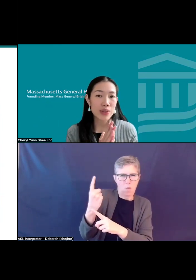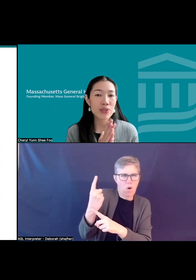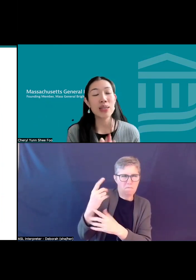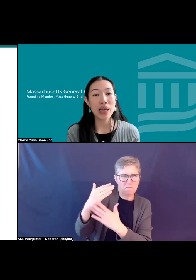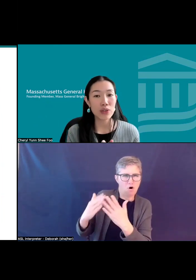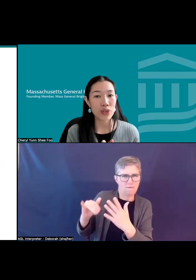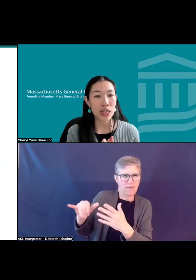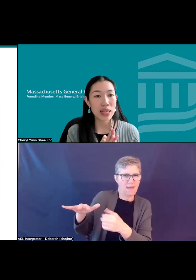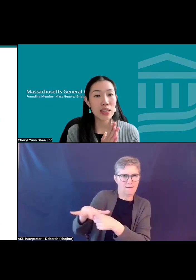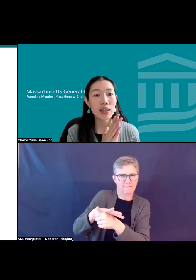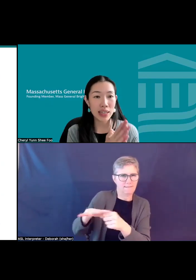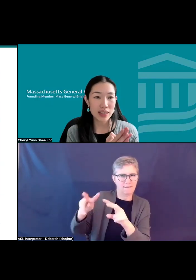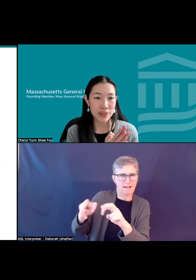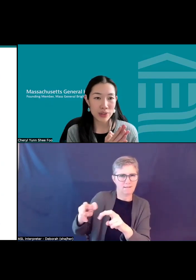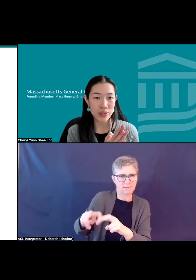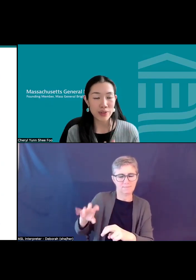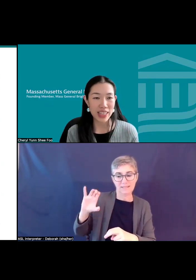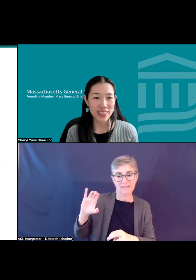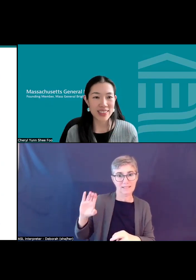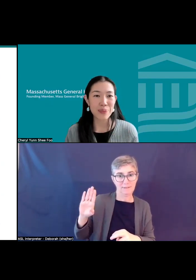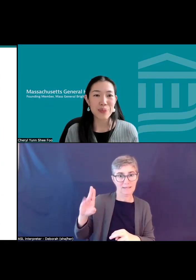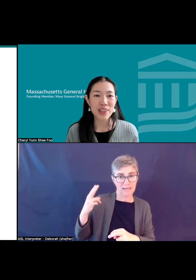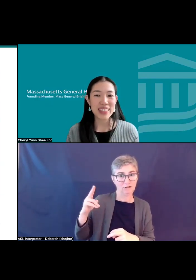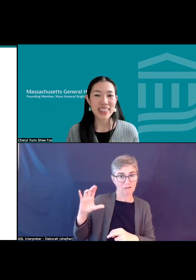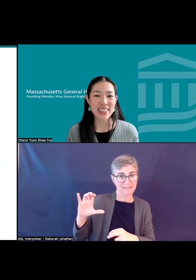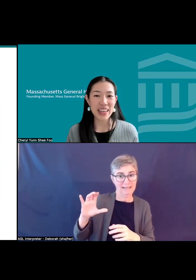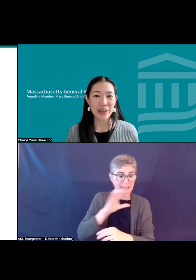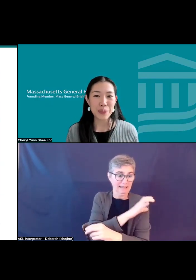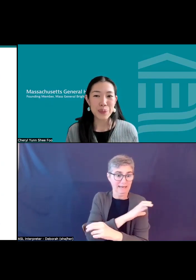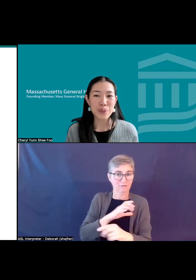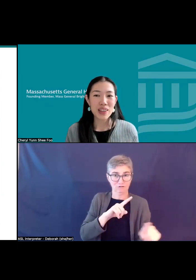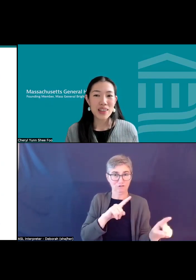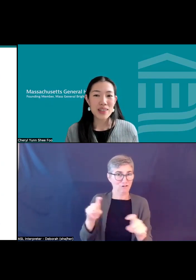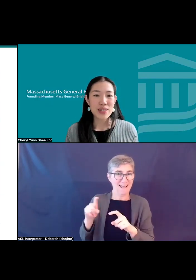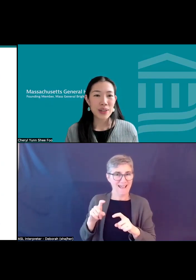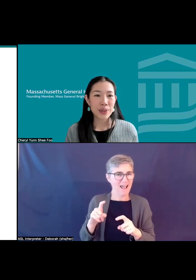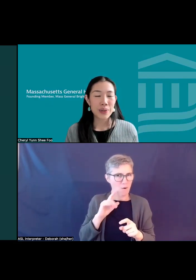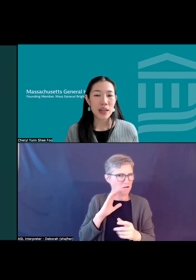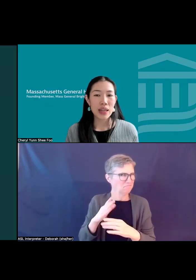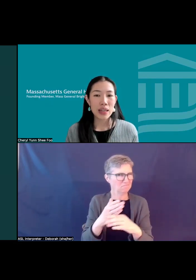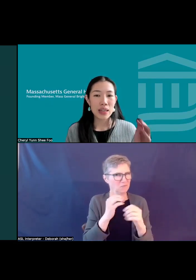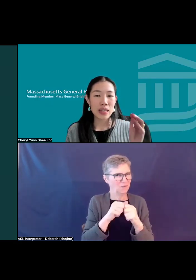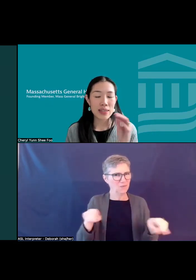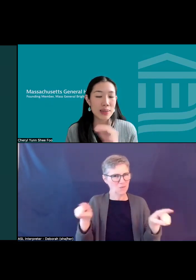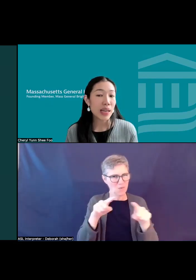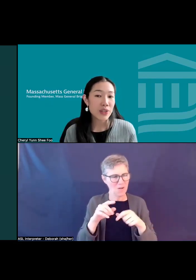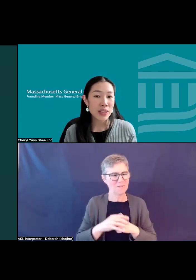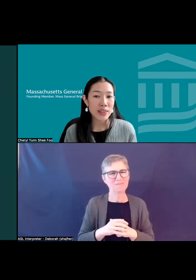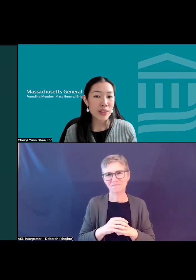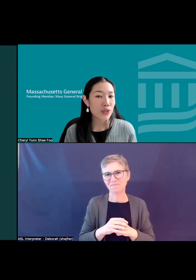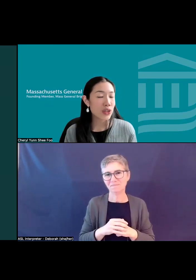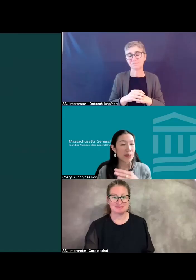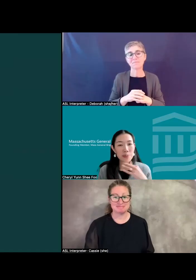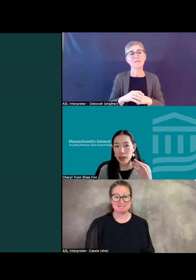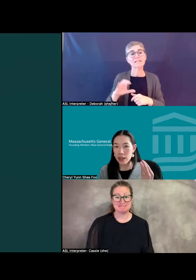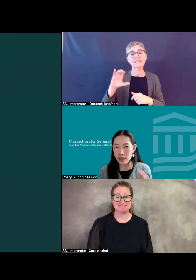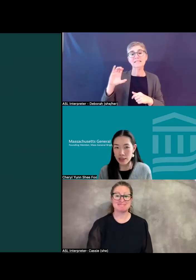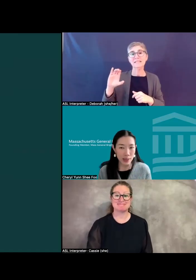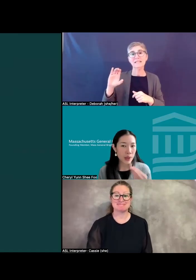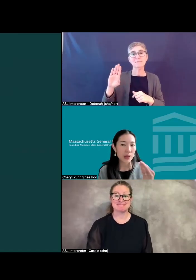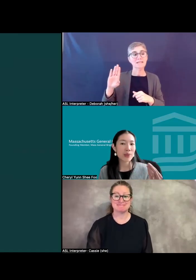analysis, our CBHC clinic level surveys. Next slide. So the CBHC